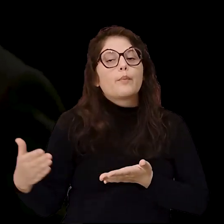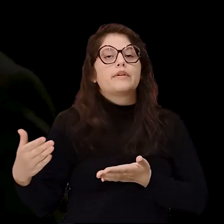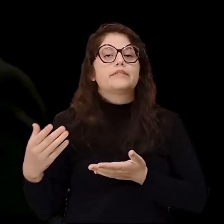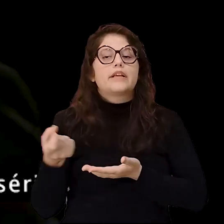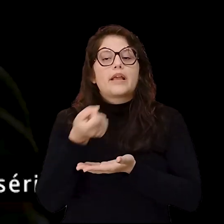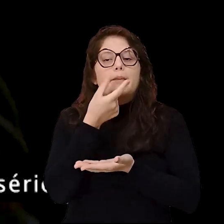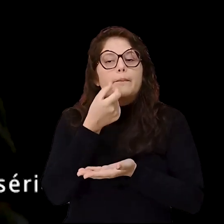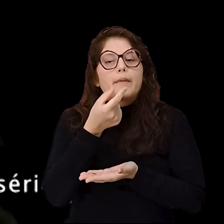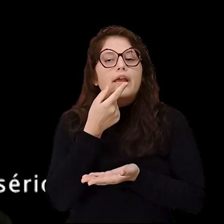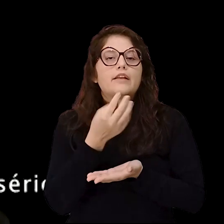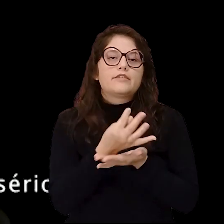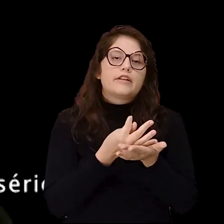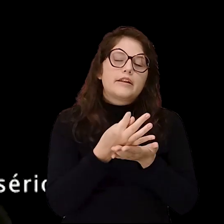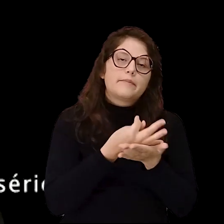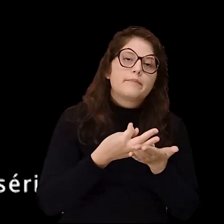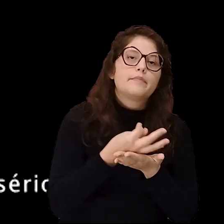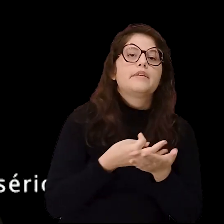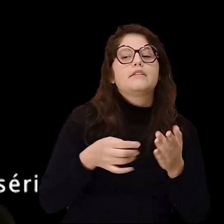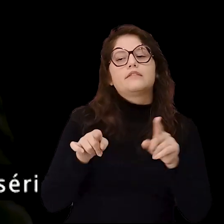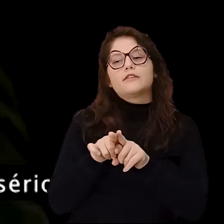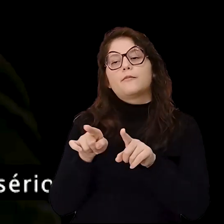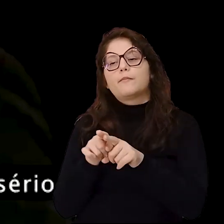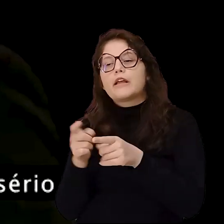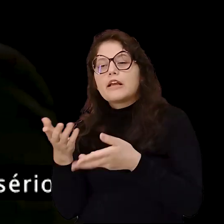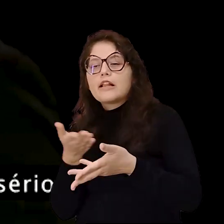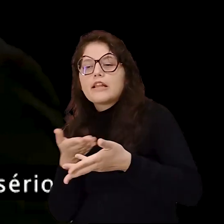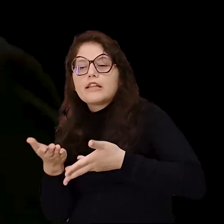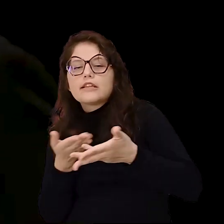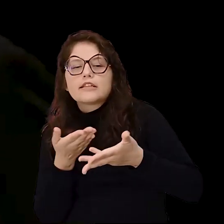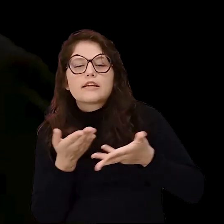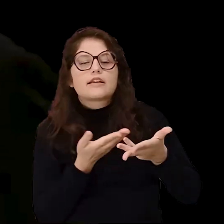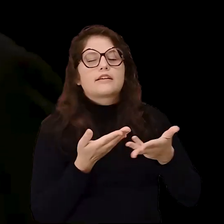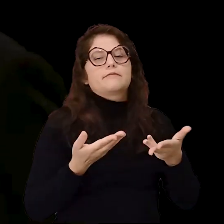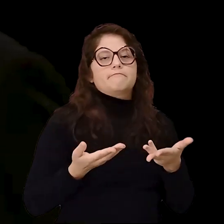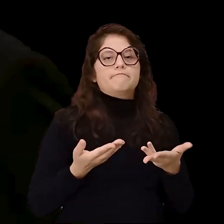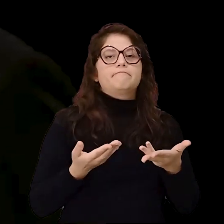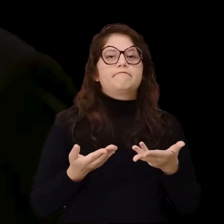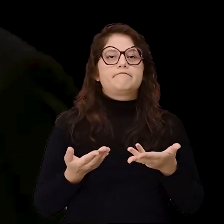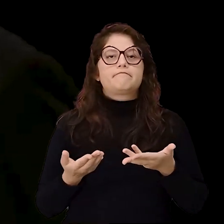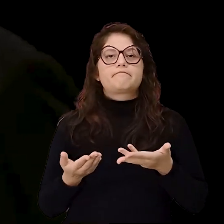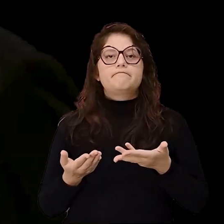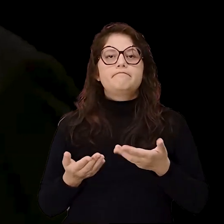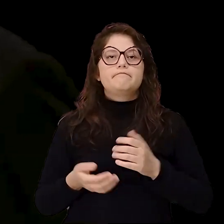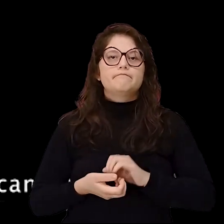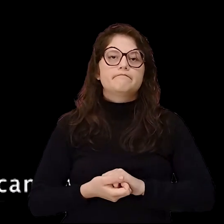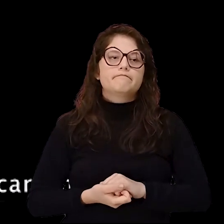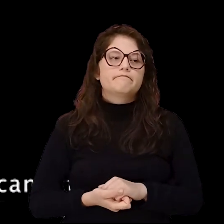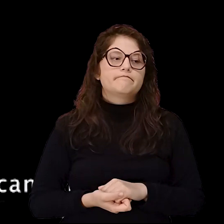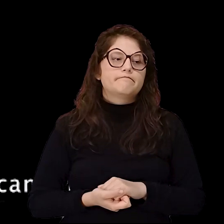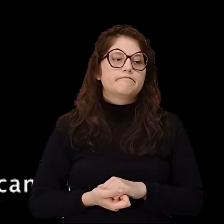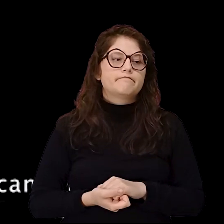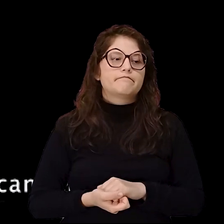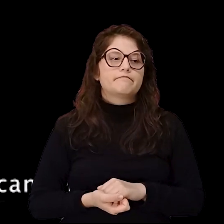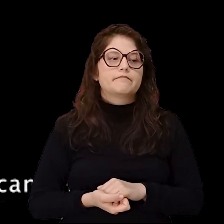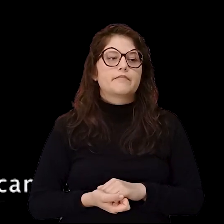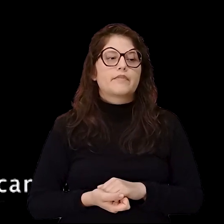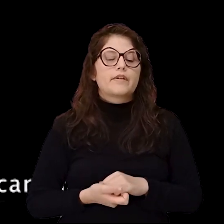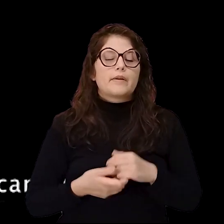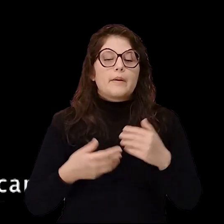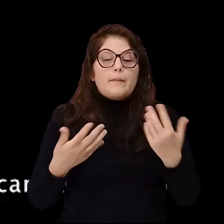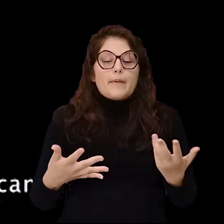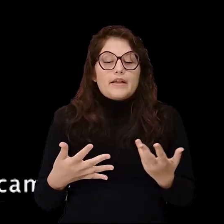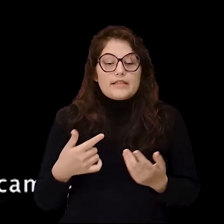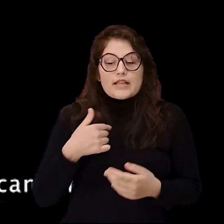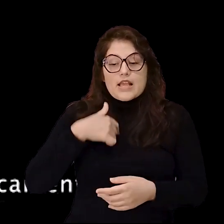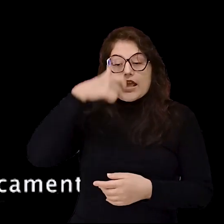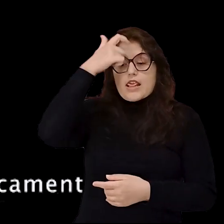father. And I said, I'm in serious trouble. We need to do something. The next day, I